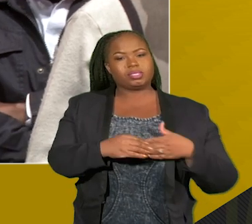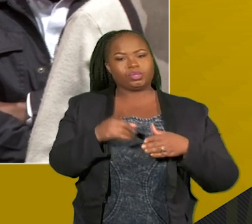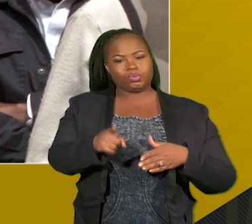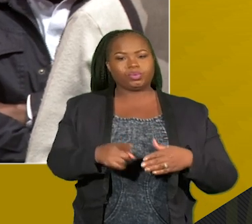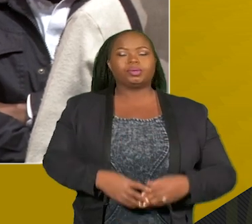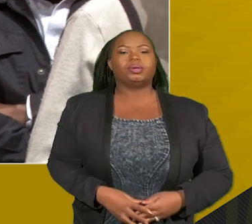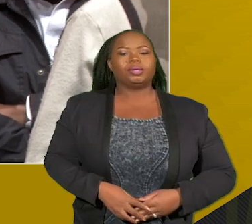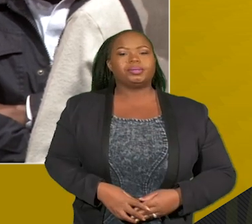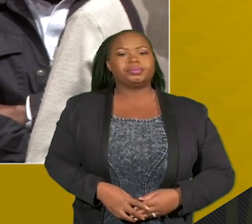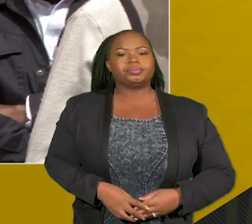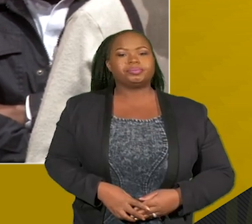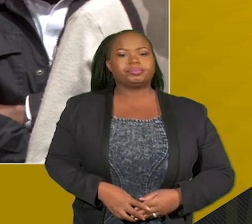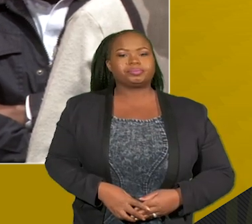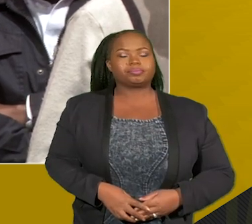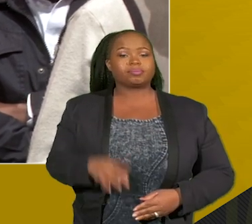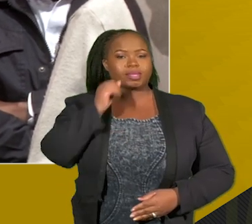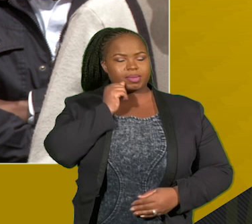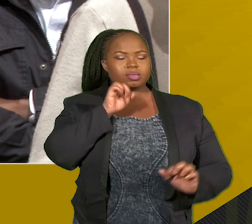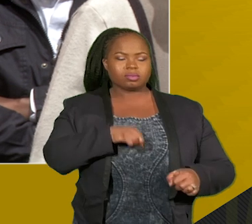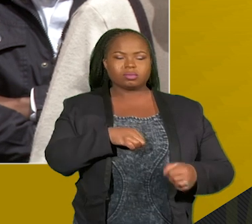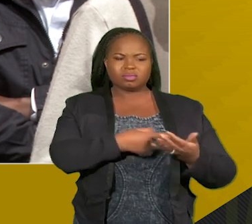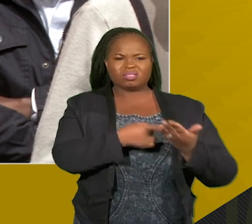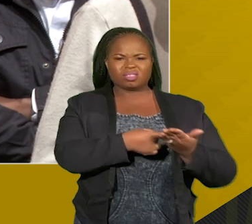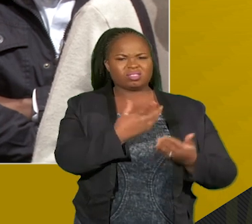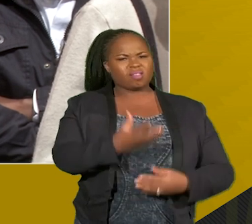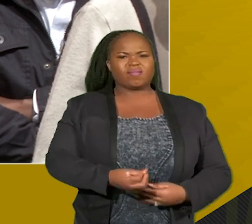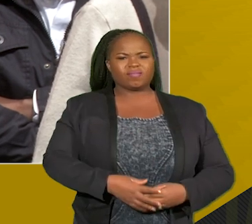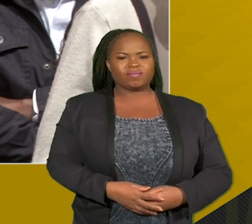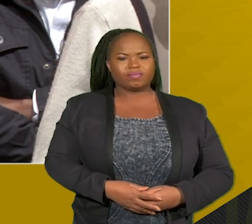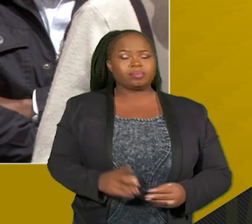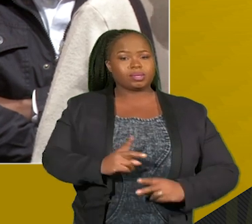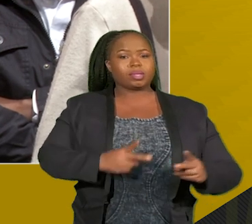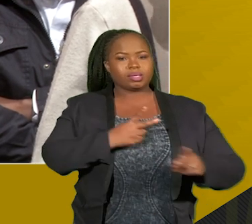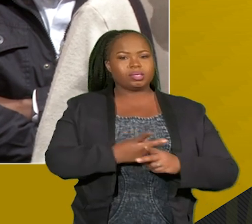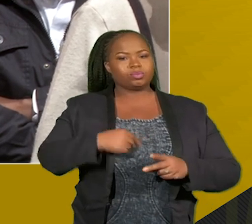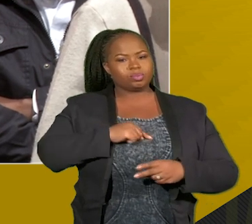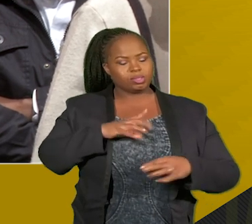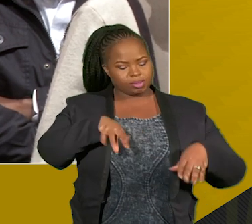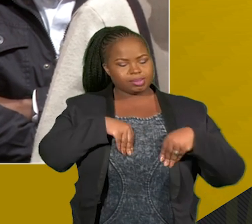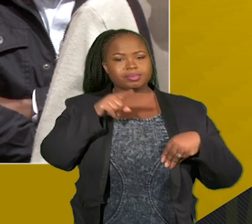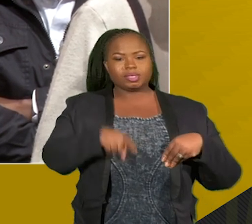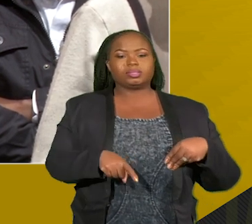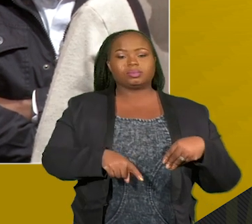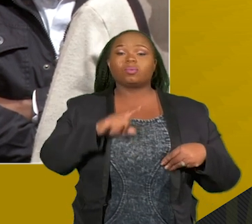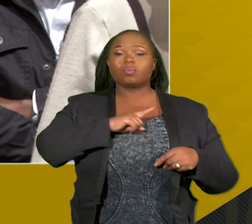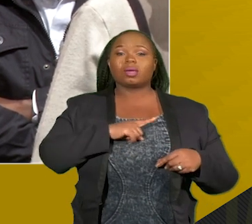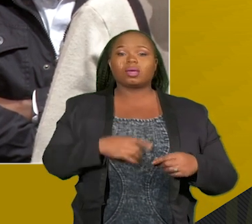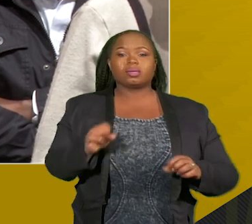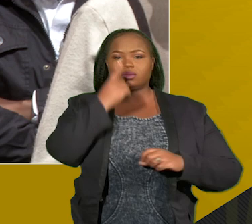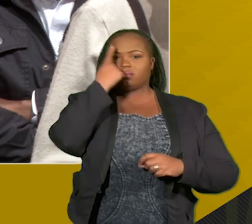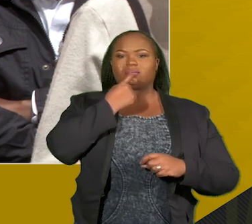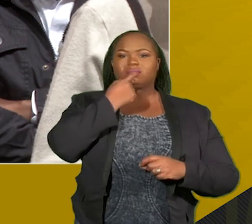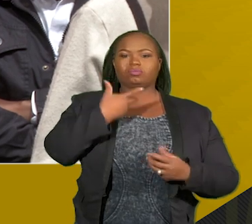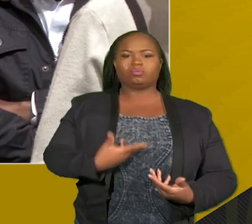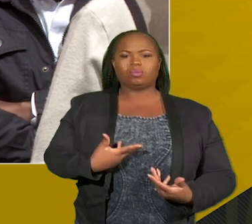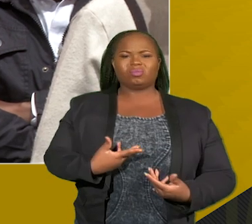Kulvaina suit. I'm a daughter of Kuluma, and what we've come to, we need to accept, we would see the question that's being posed at us,